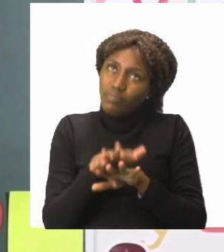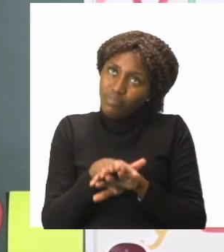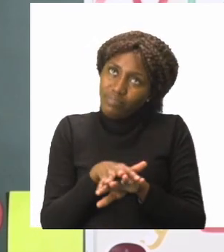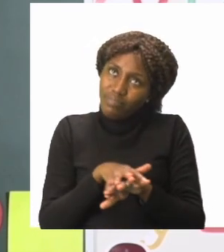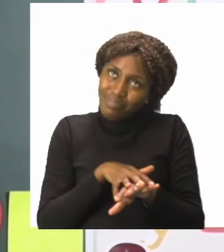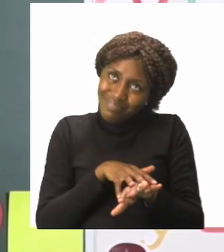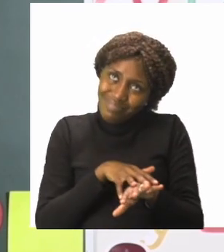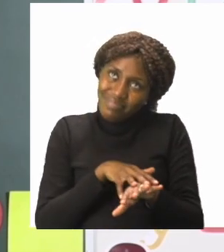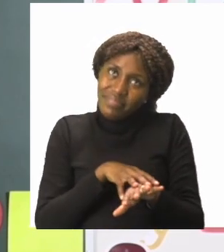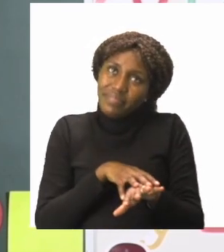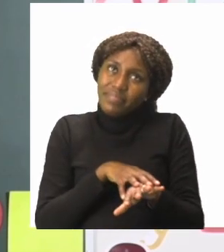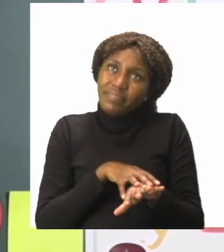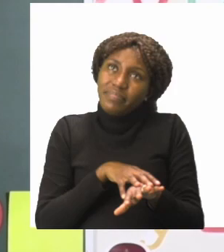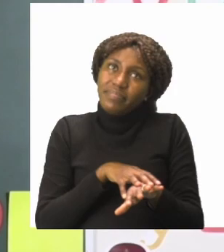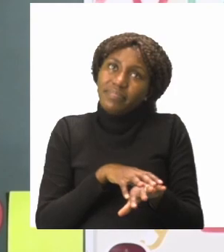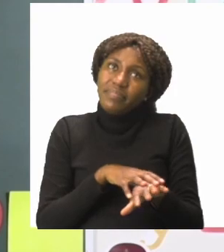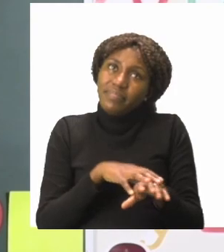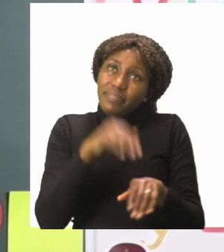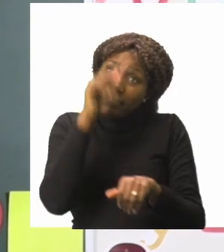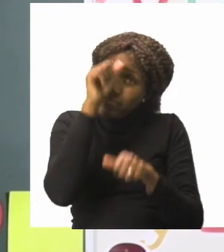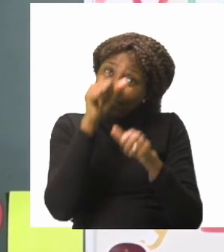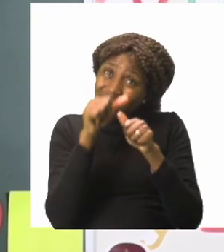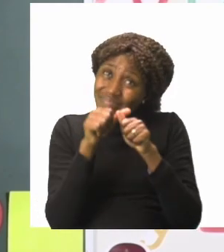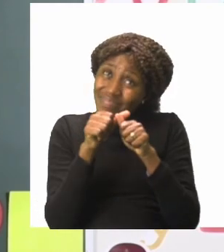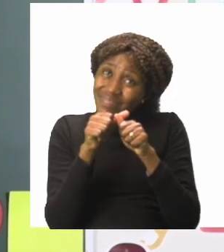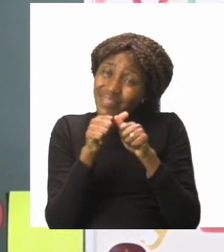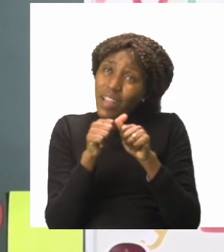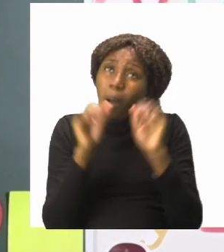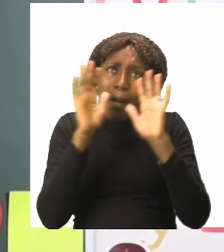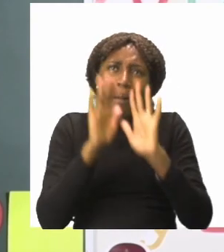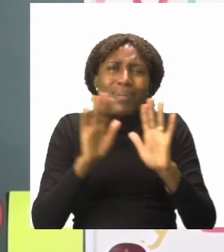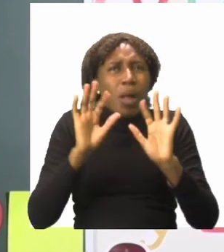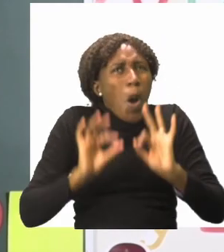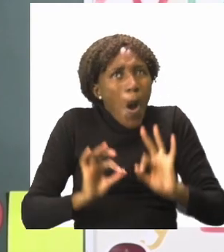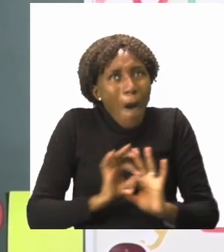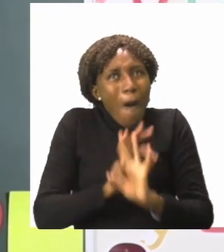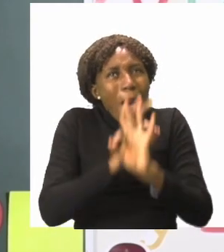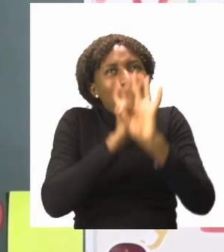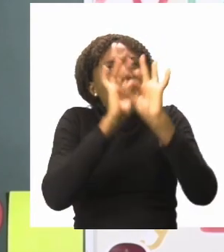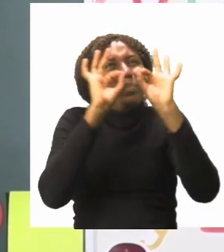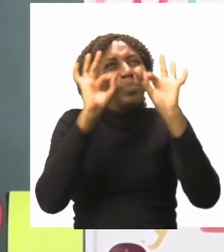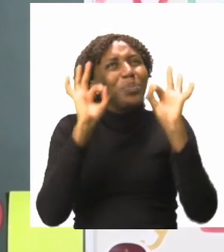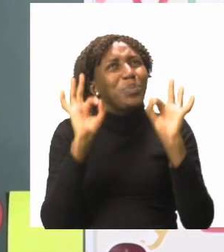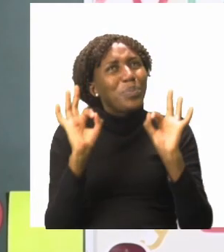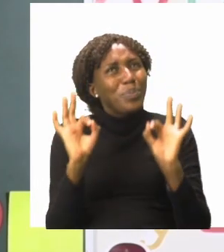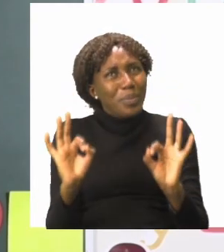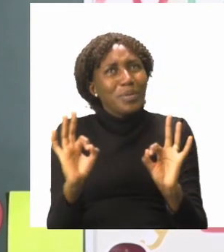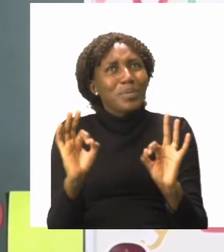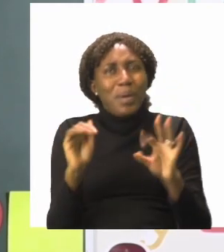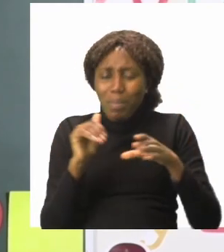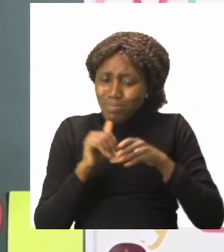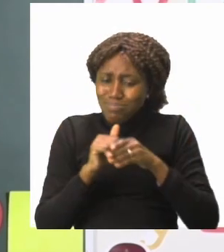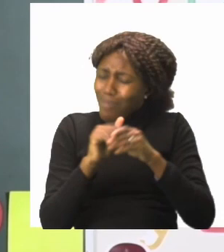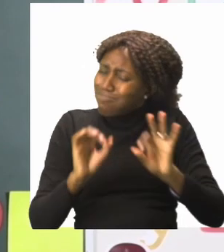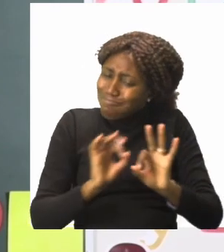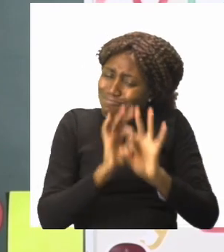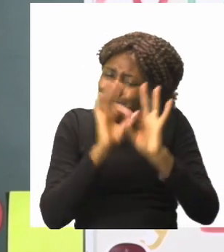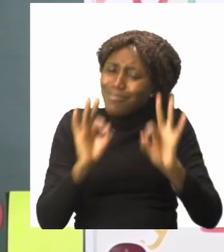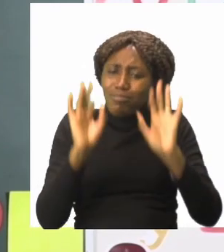dear friends. Remember your beautiful colors, and I want you to color your transport